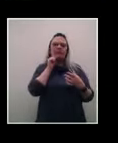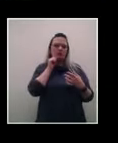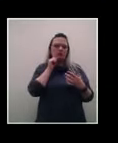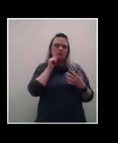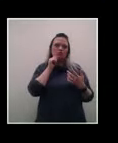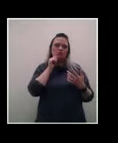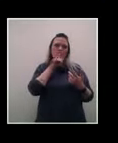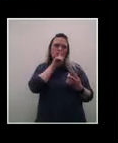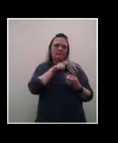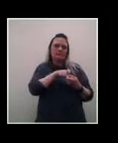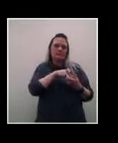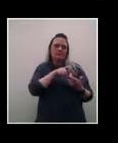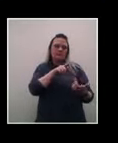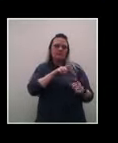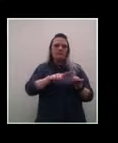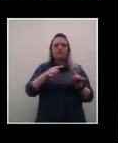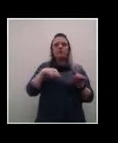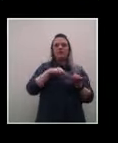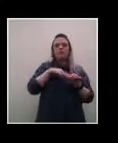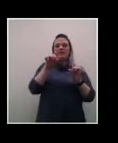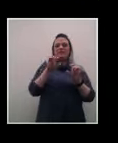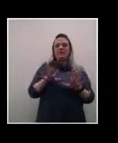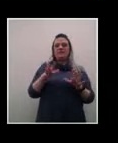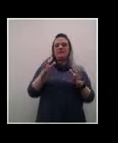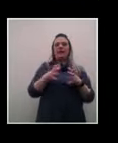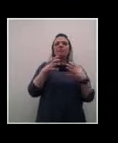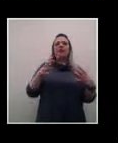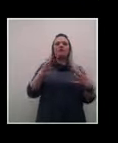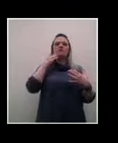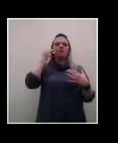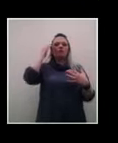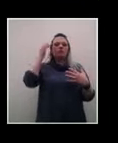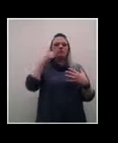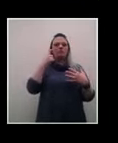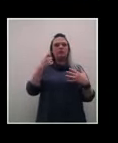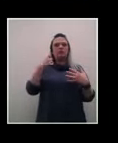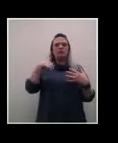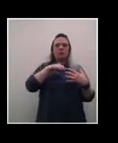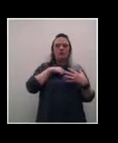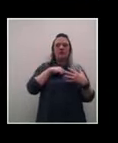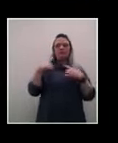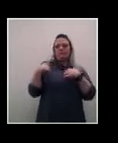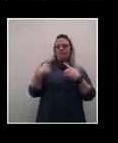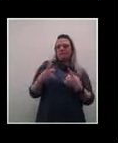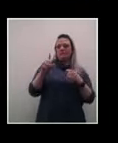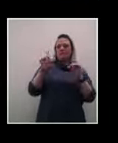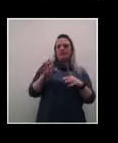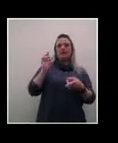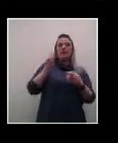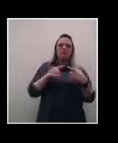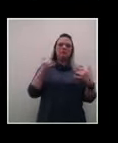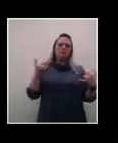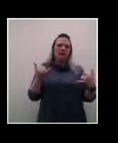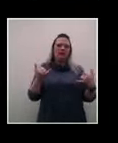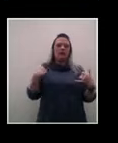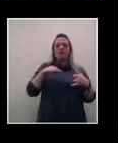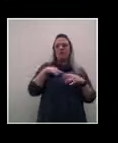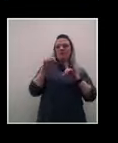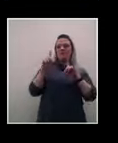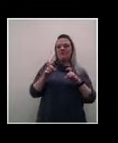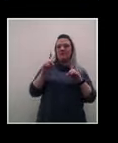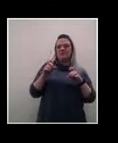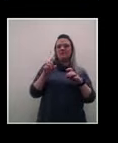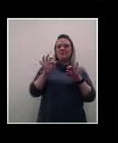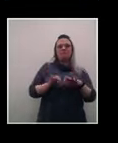to be exact, but we have tested a lot of adults, because we're testing, and have been until at least today, we've been testing